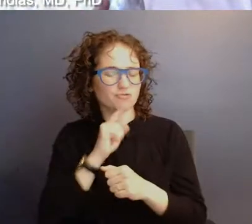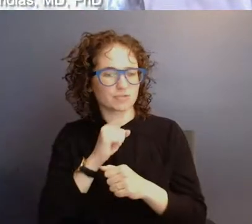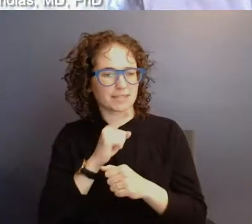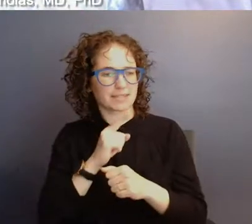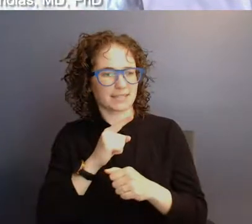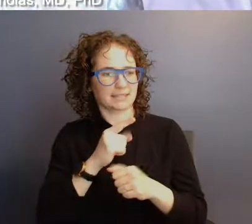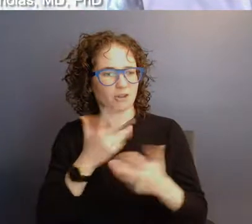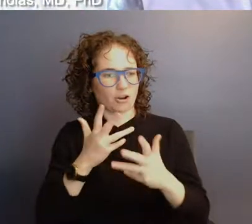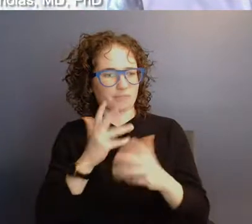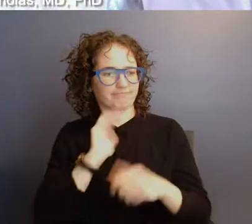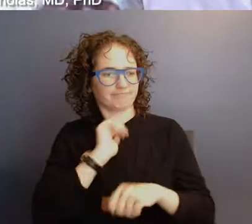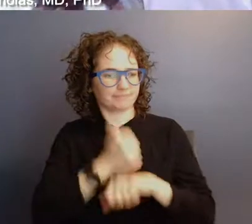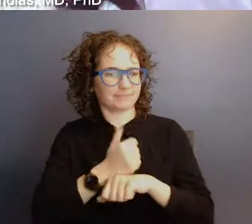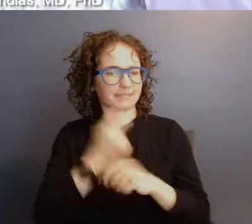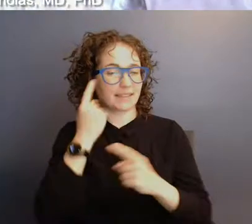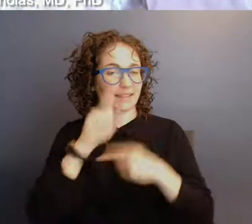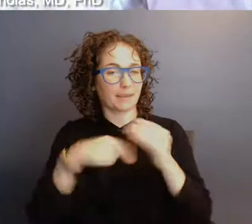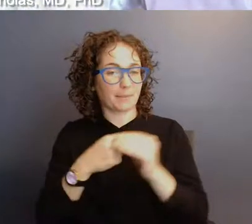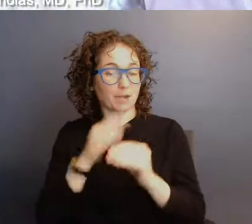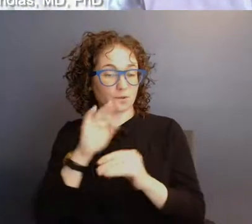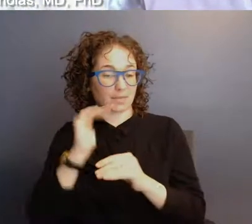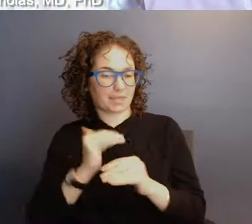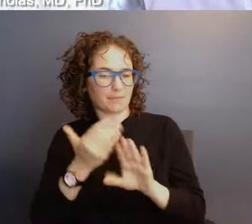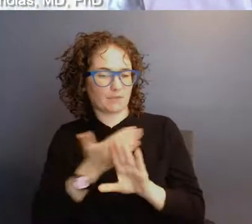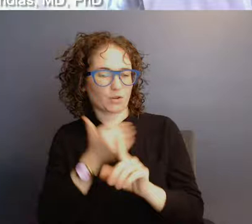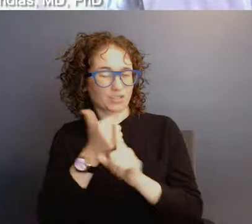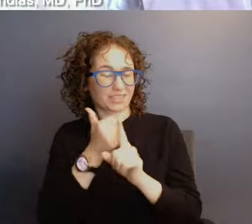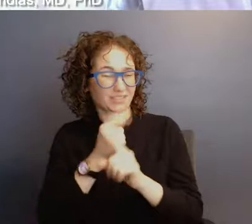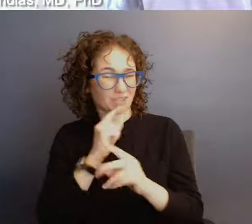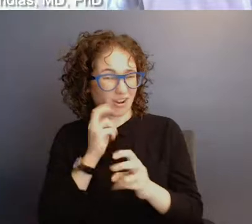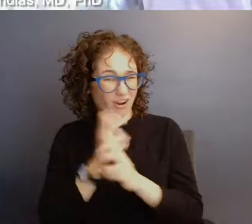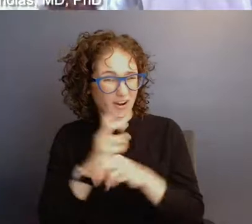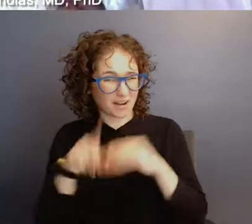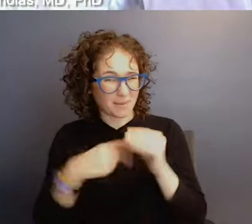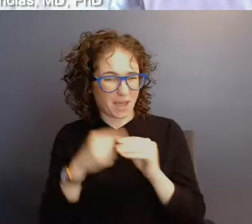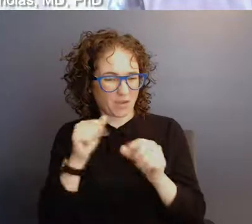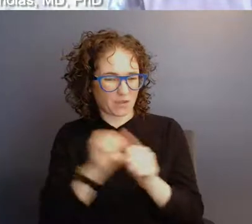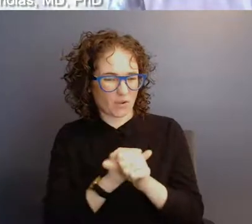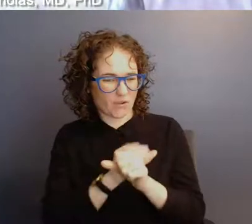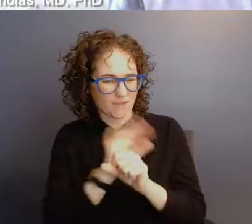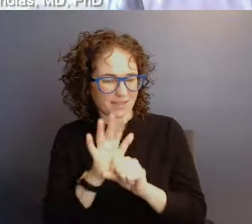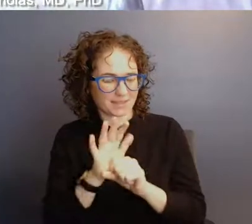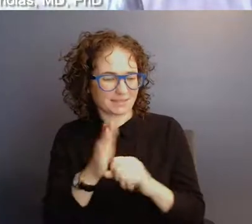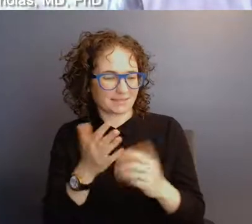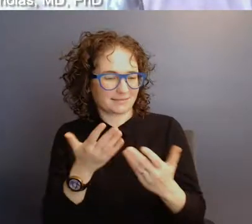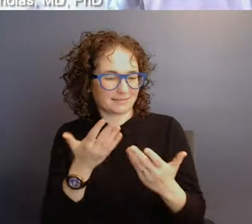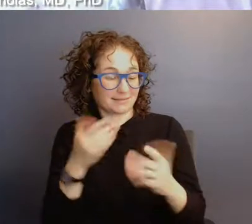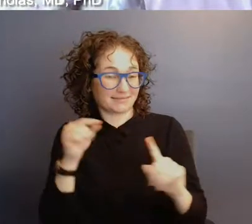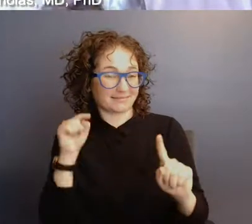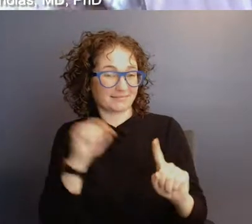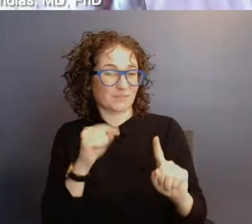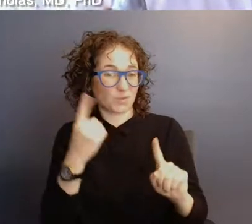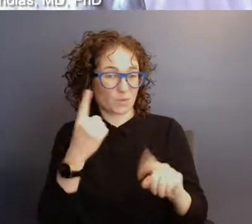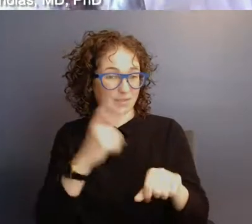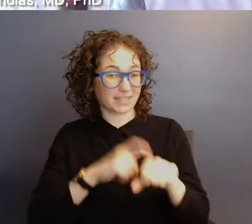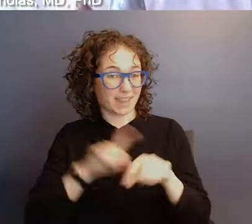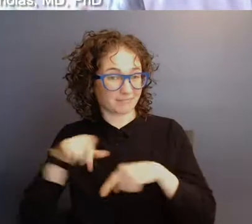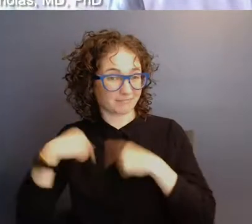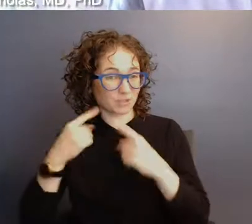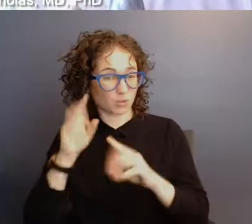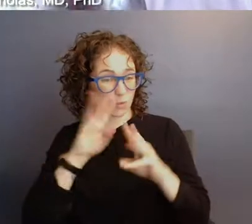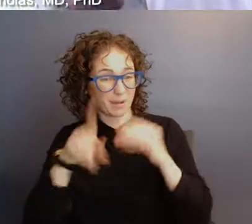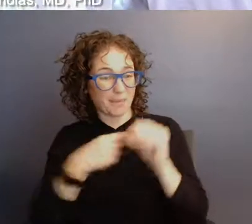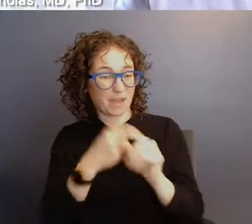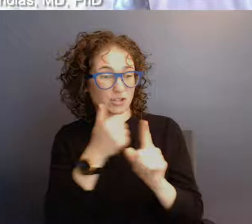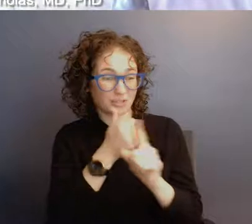kids before you think about yourself. And what's really hard about this COVID pandemic is that this is the one time where you should worry about yourself and your